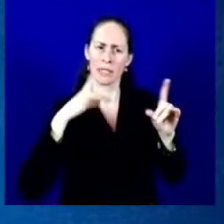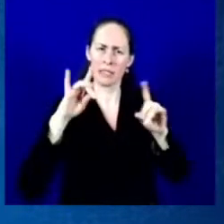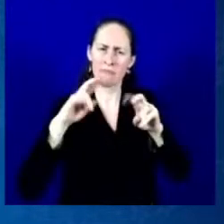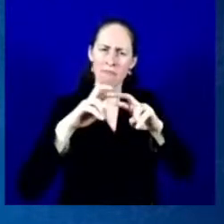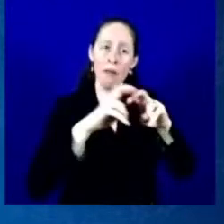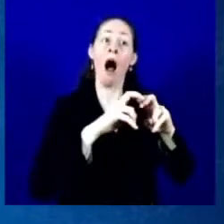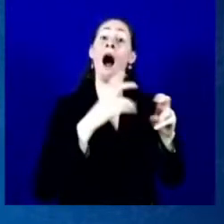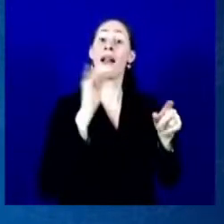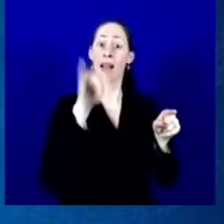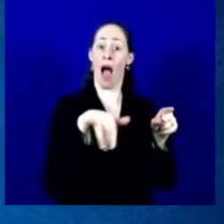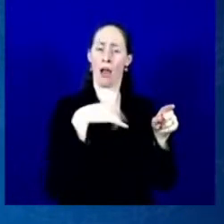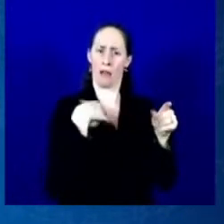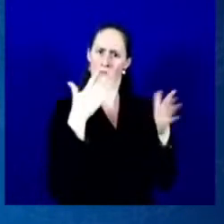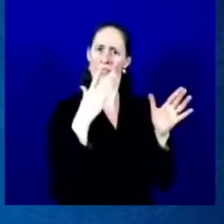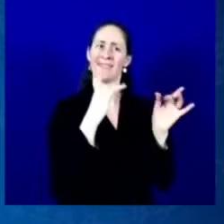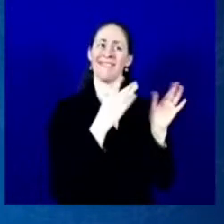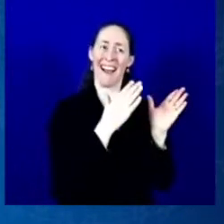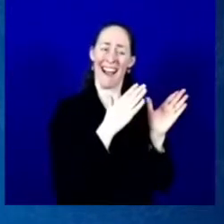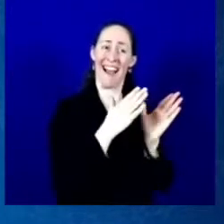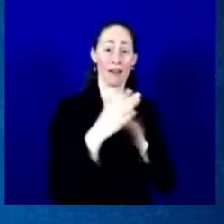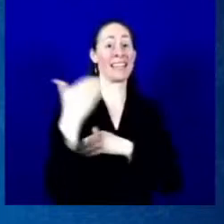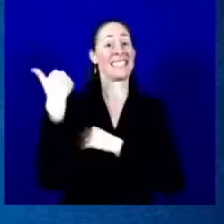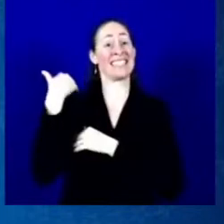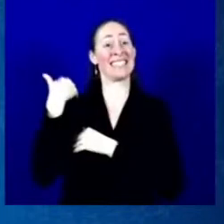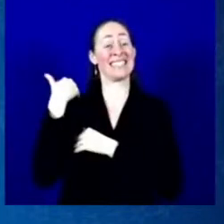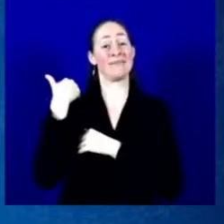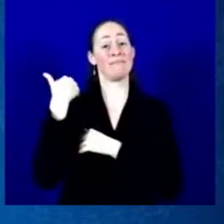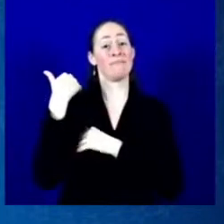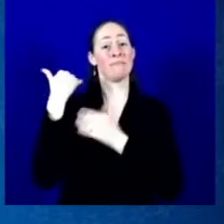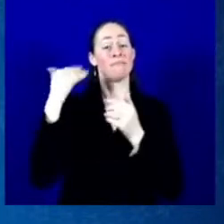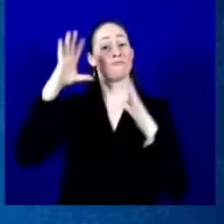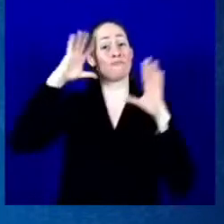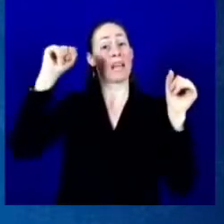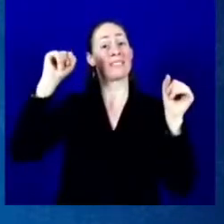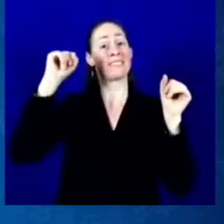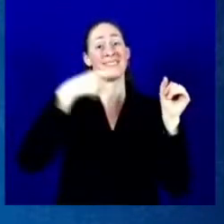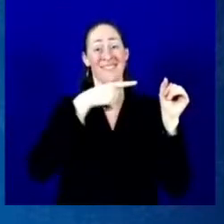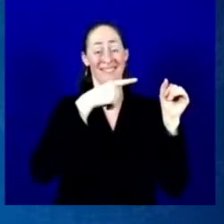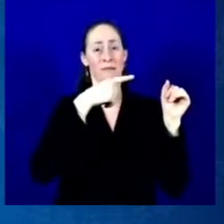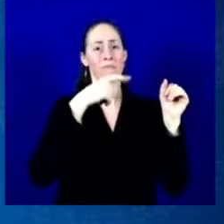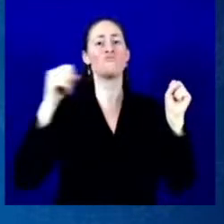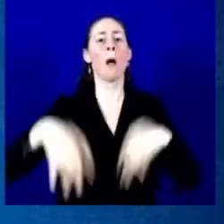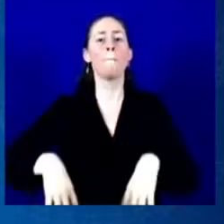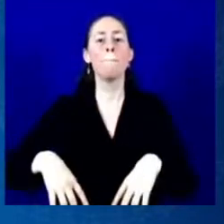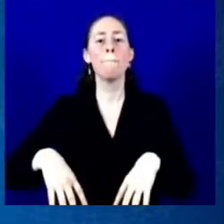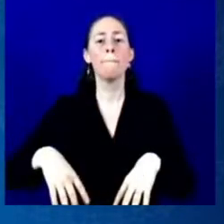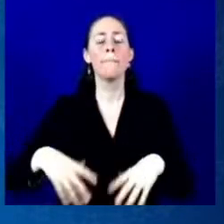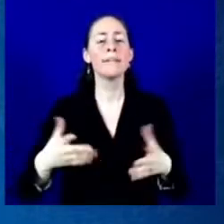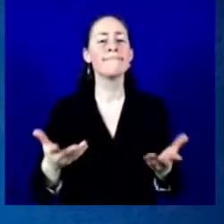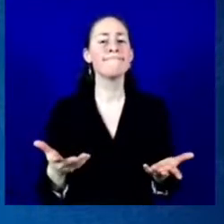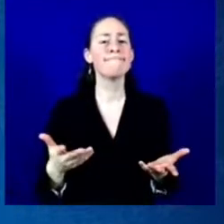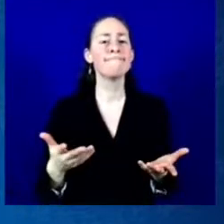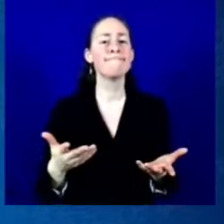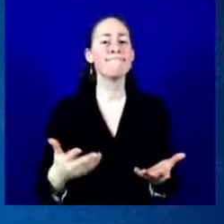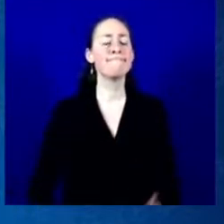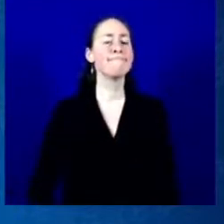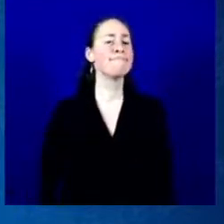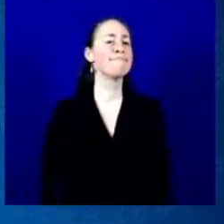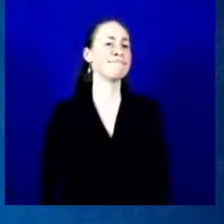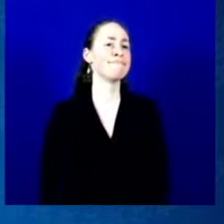was not worth it. I'm restoring the program and asked Vice President Harris to lead our diplomatic effort to take care of